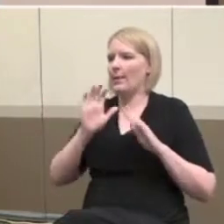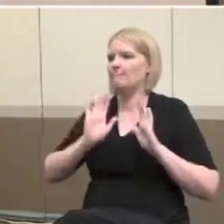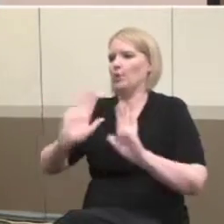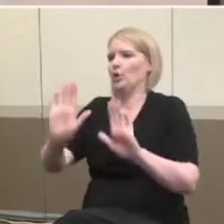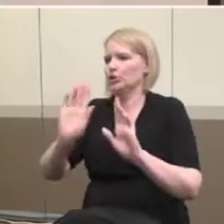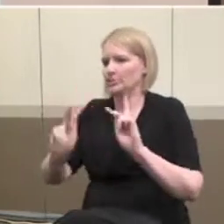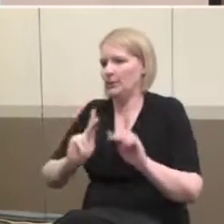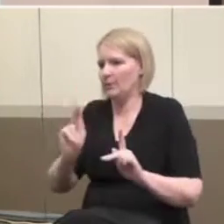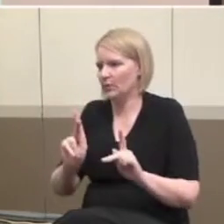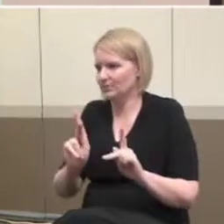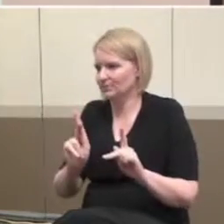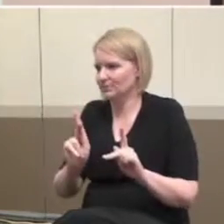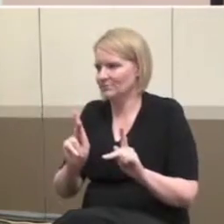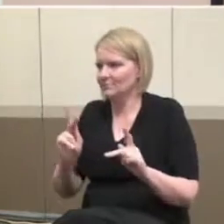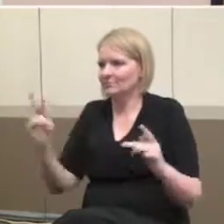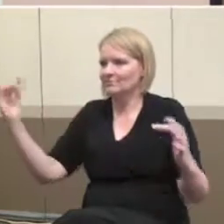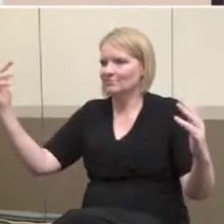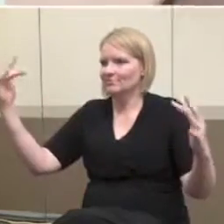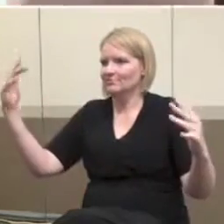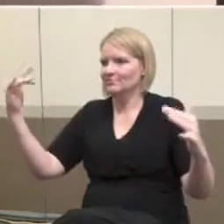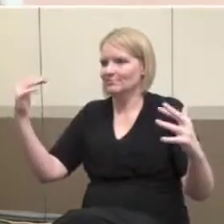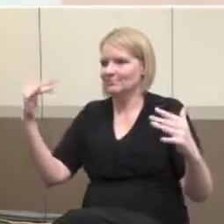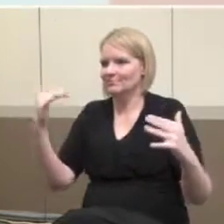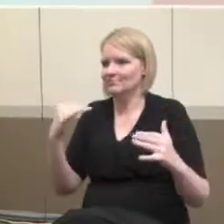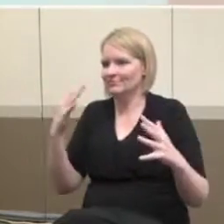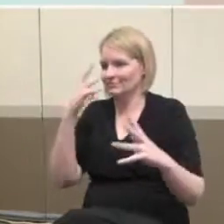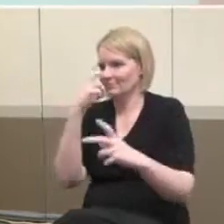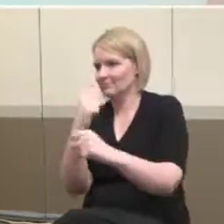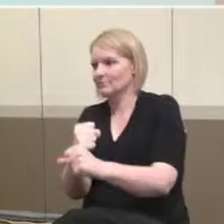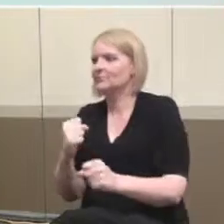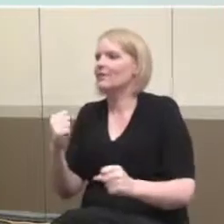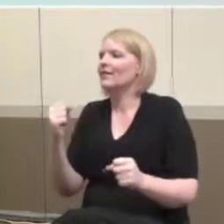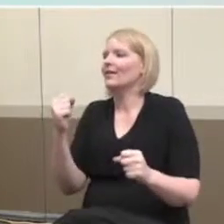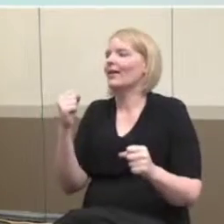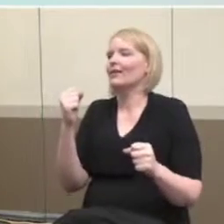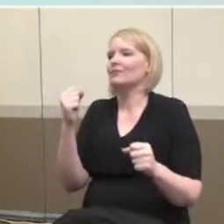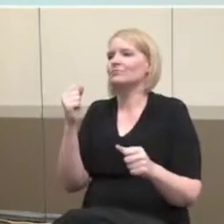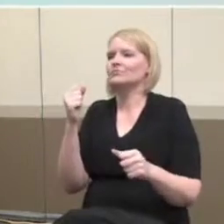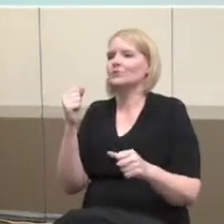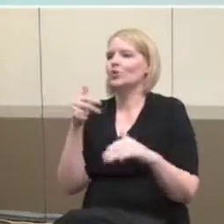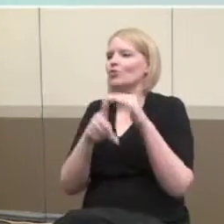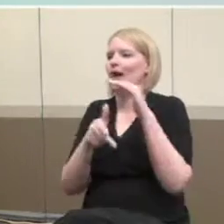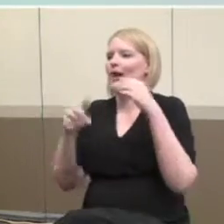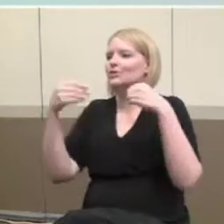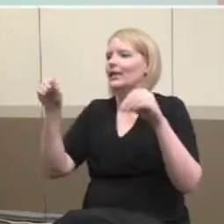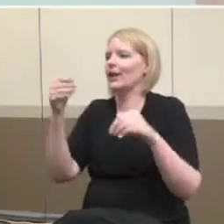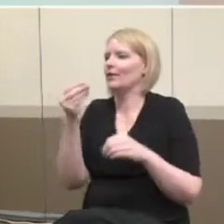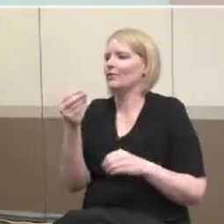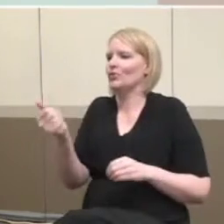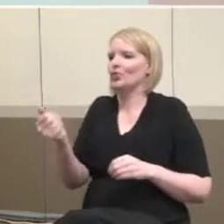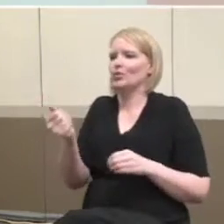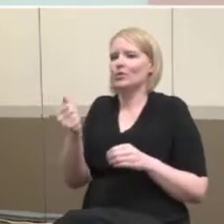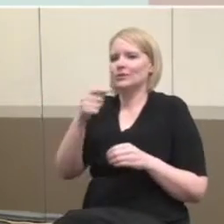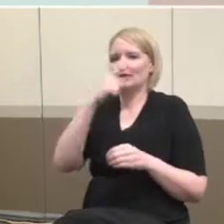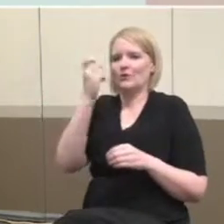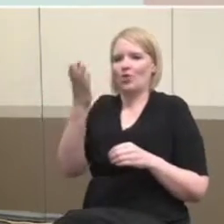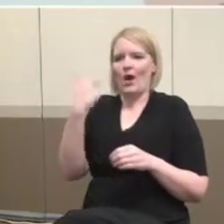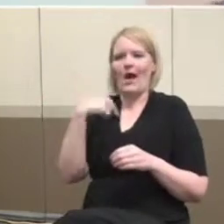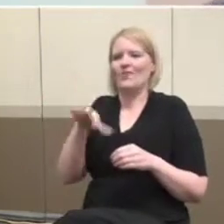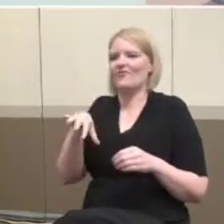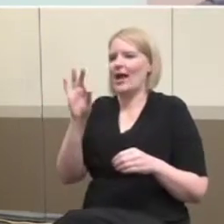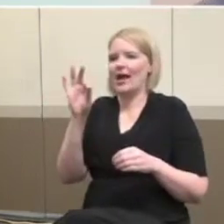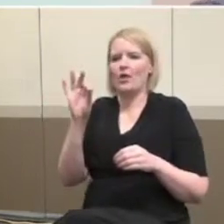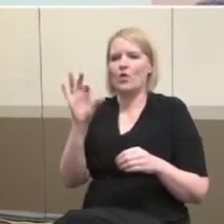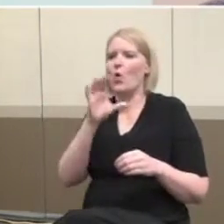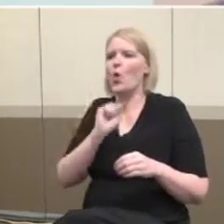away. And the best proof of that is at a garage sale a couple summers ago, I found this really beat up